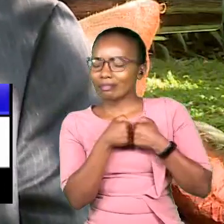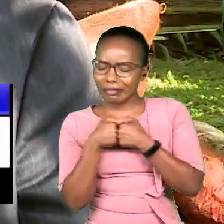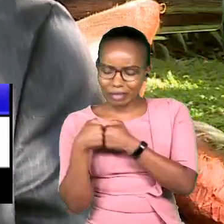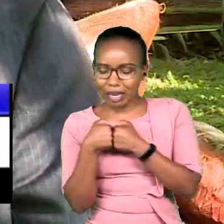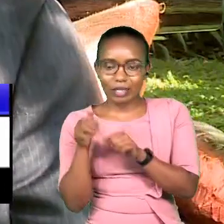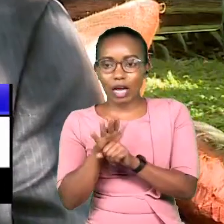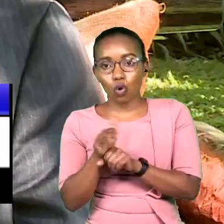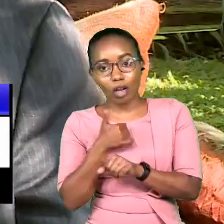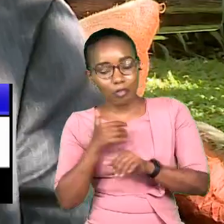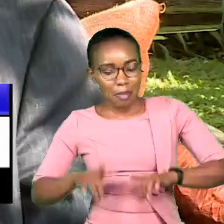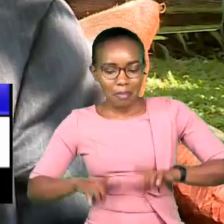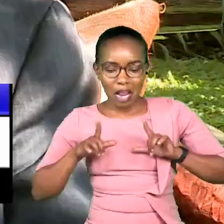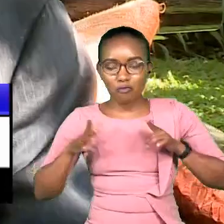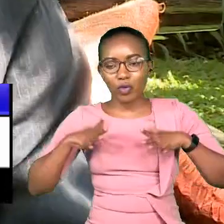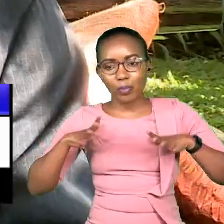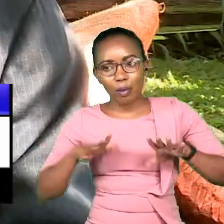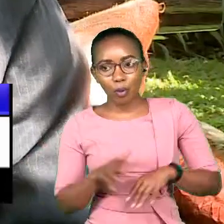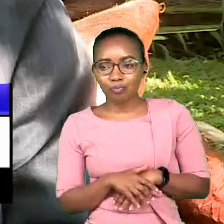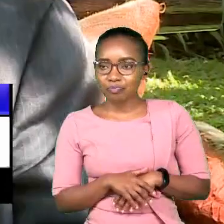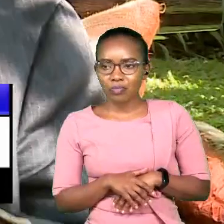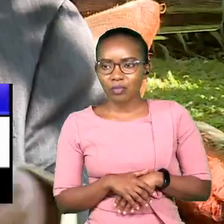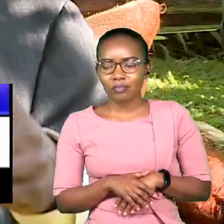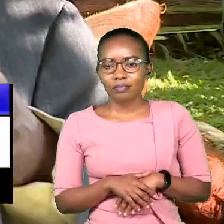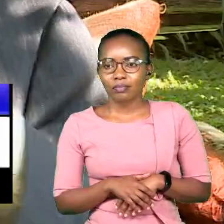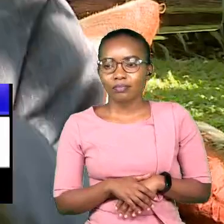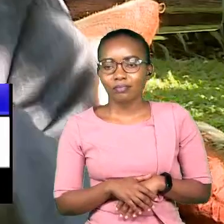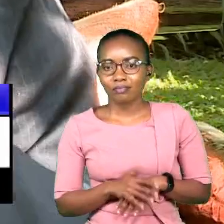I have lived with the people. I'm not your ordinary,